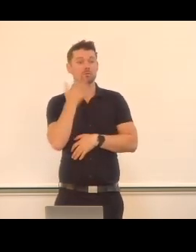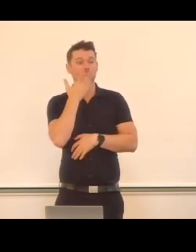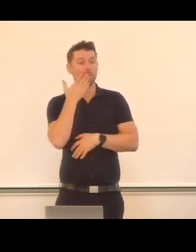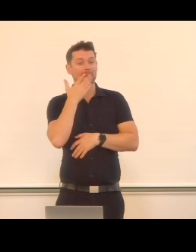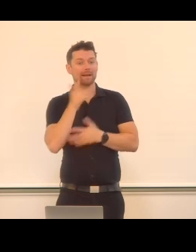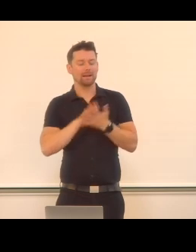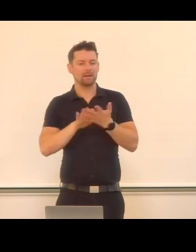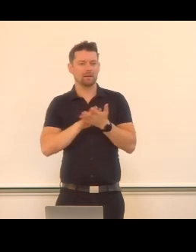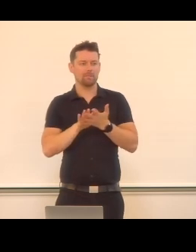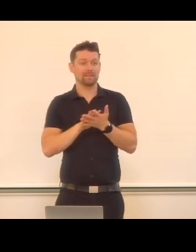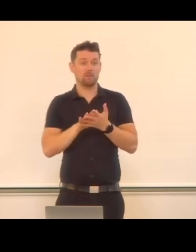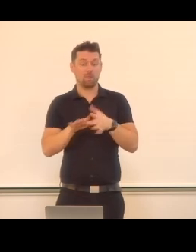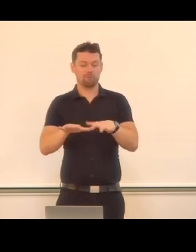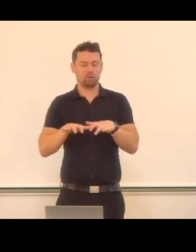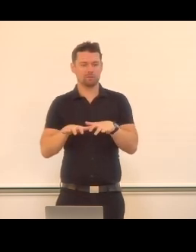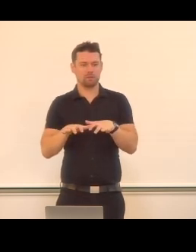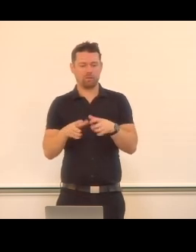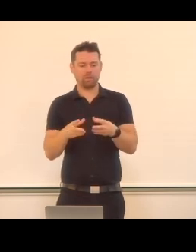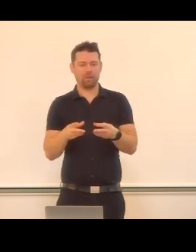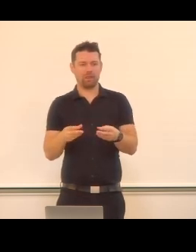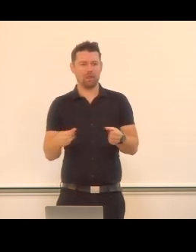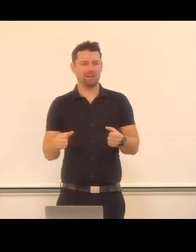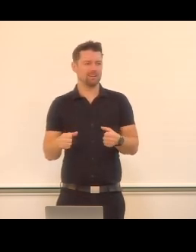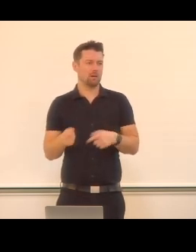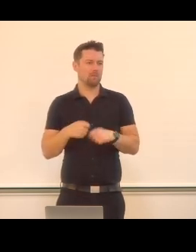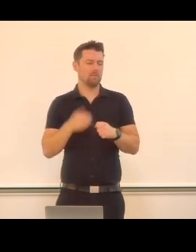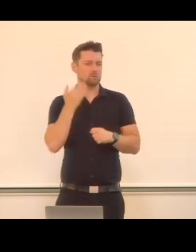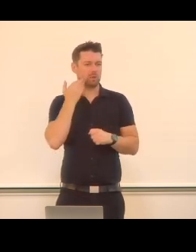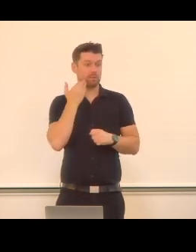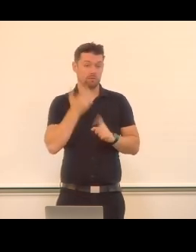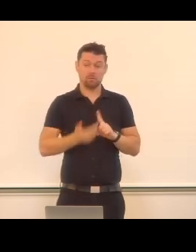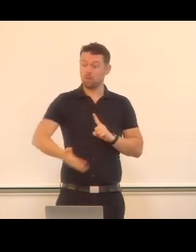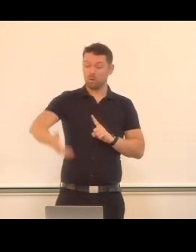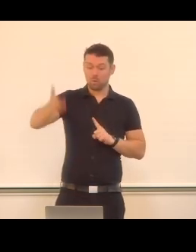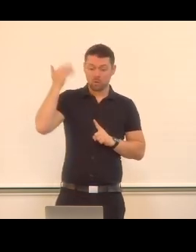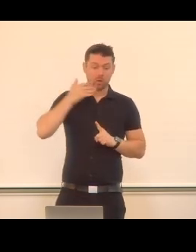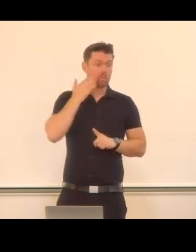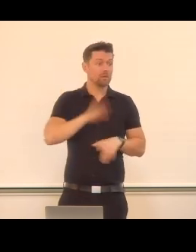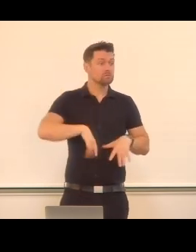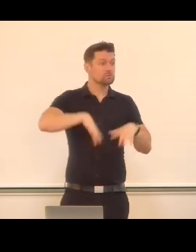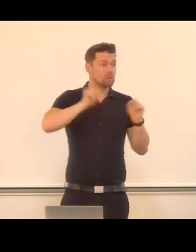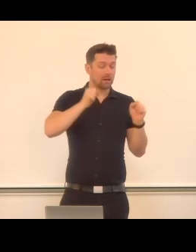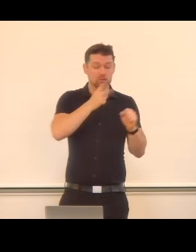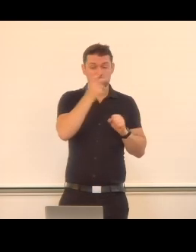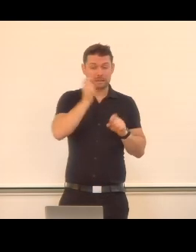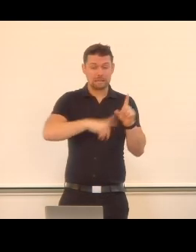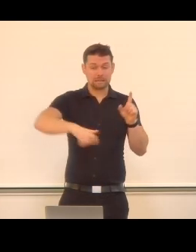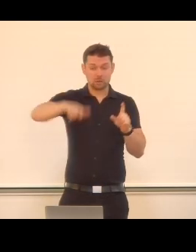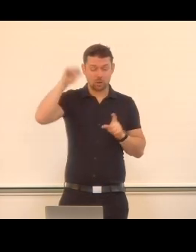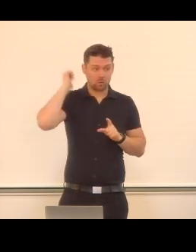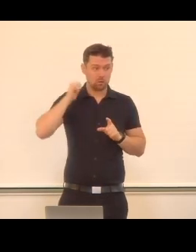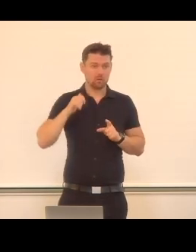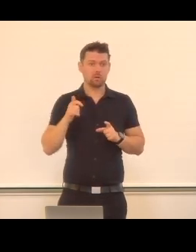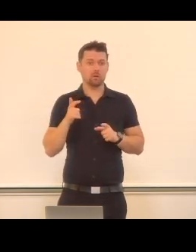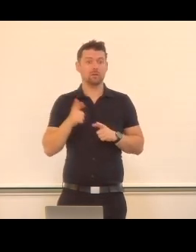causing the permafrost to melt, so the ground is getting soft. Years ago, when Pascal started these missions 20 years ago, it